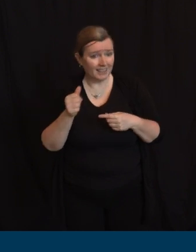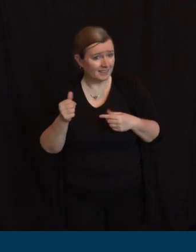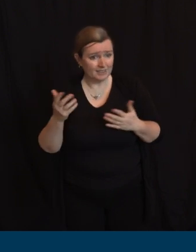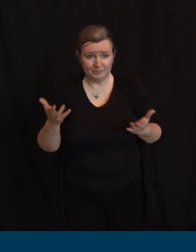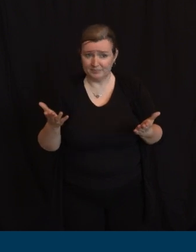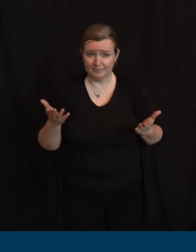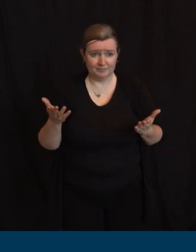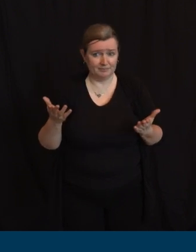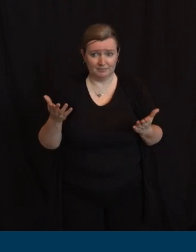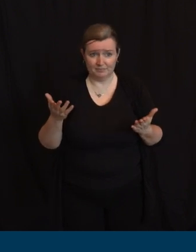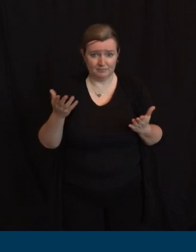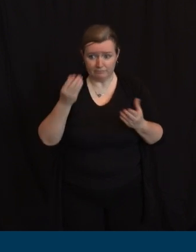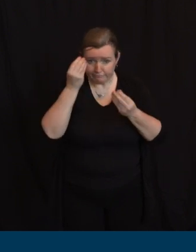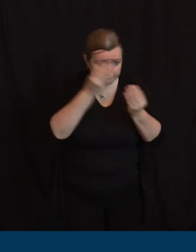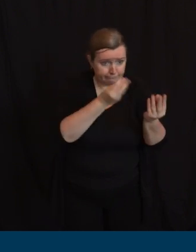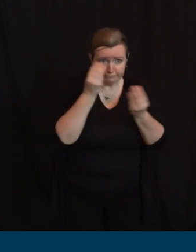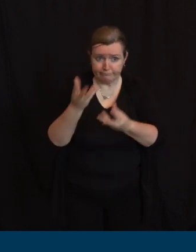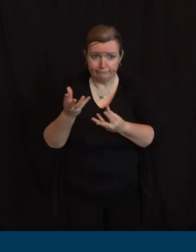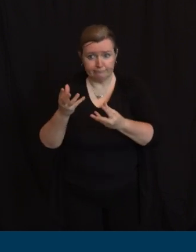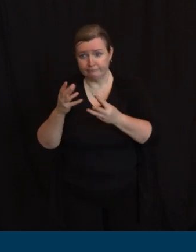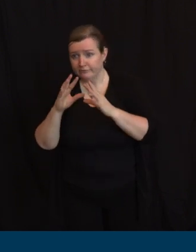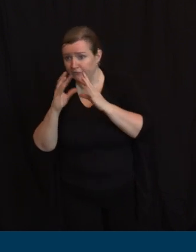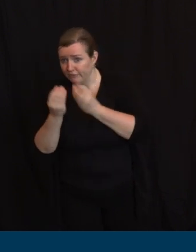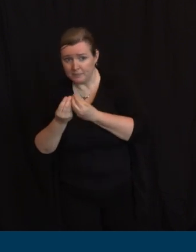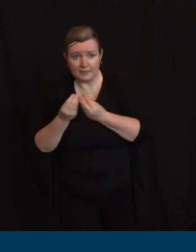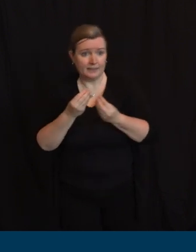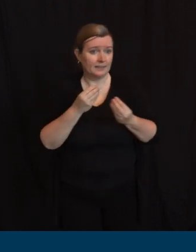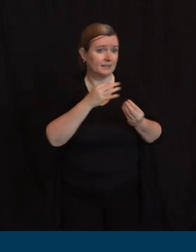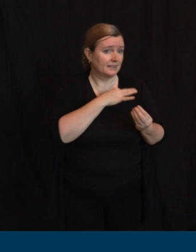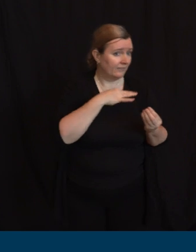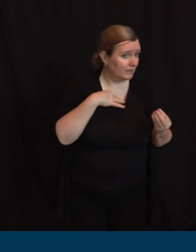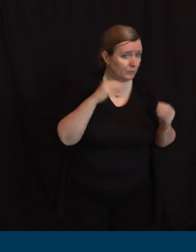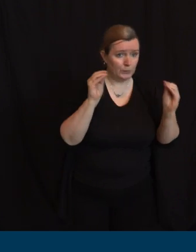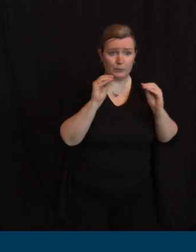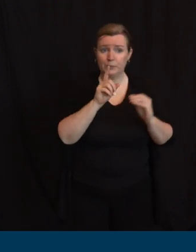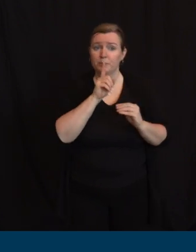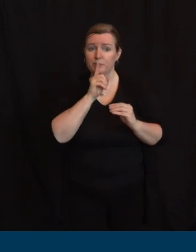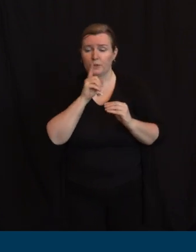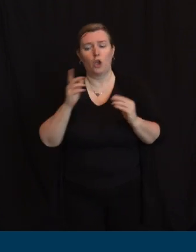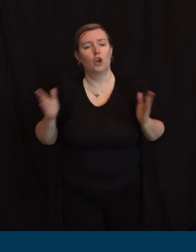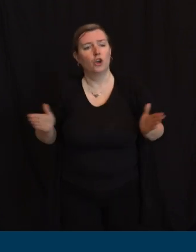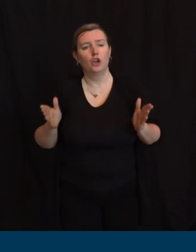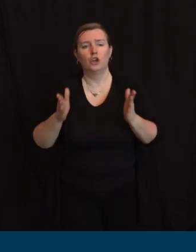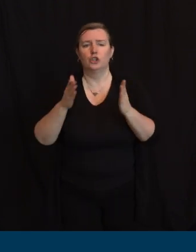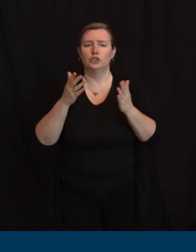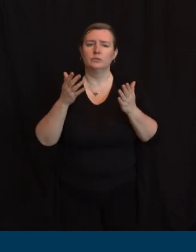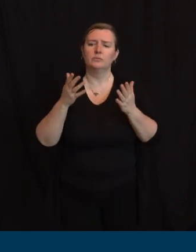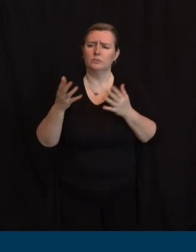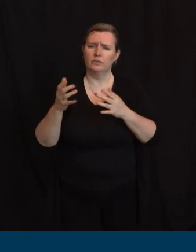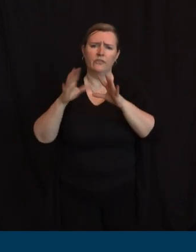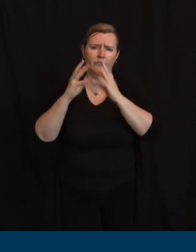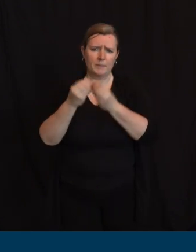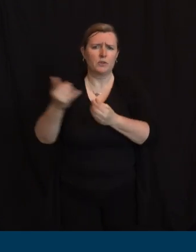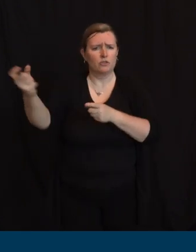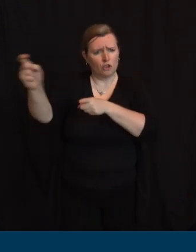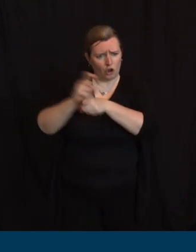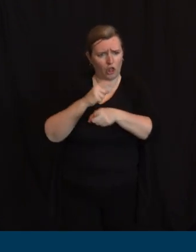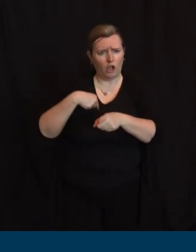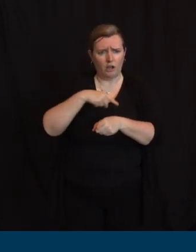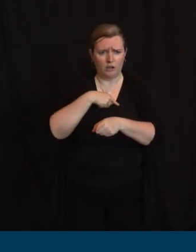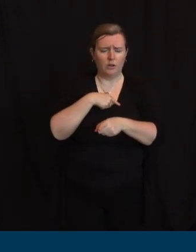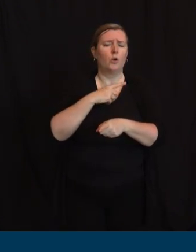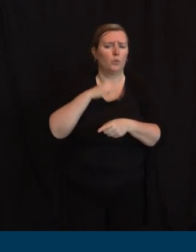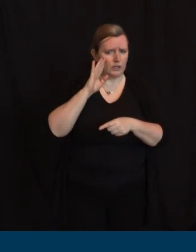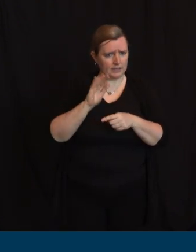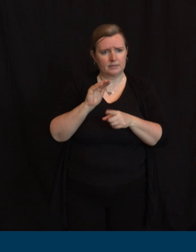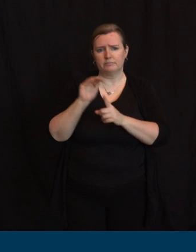the residents or their loved ones to call our hotline, and we will follow up. Amen. And if not the hotline, call